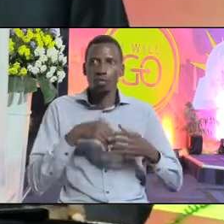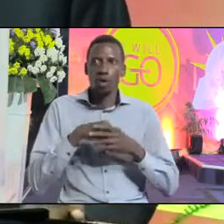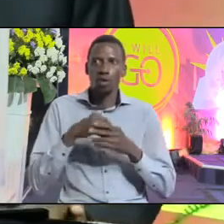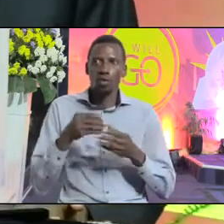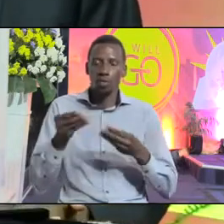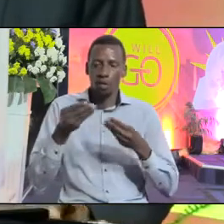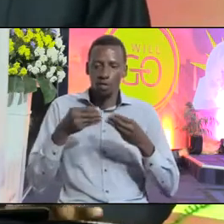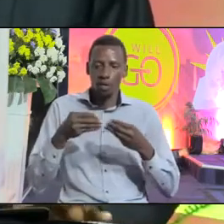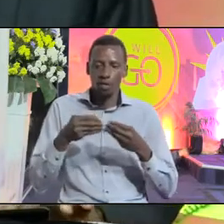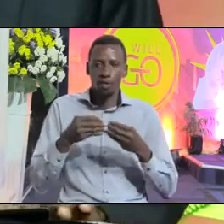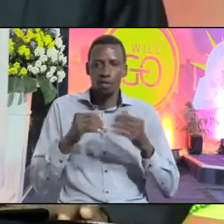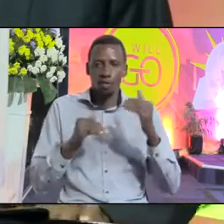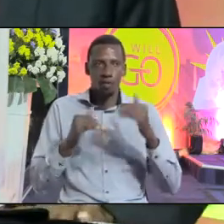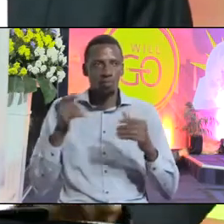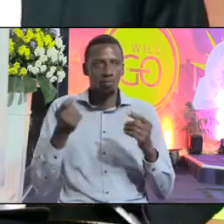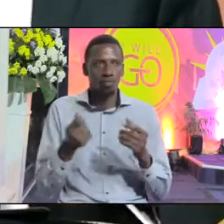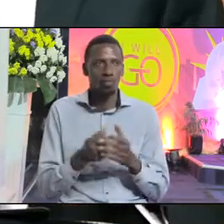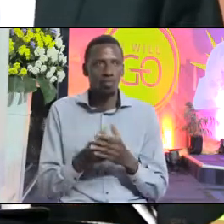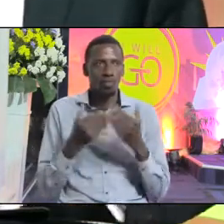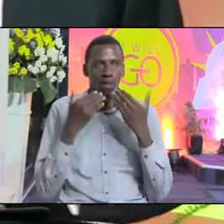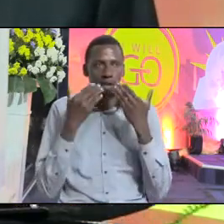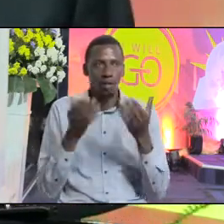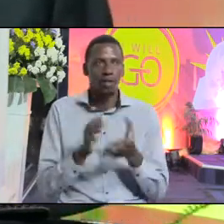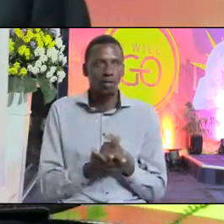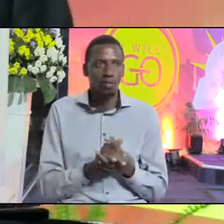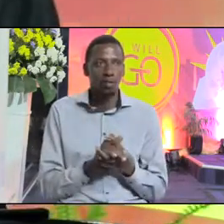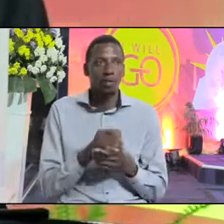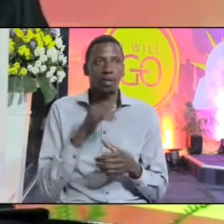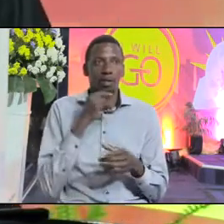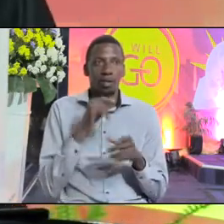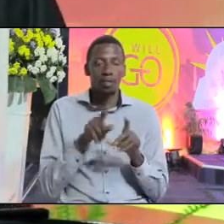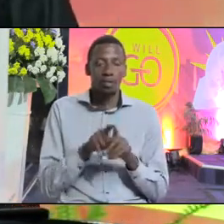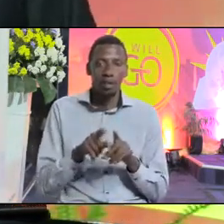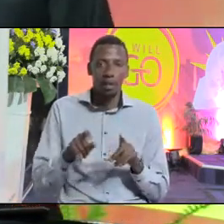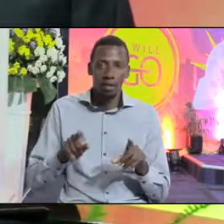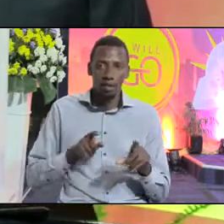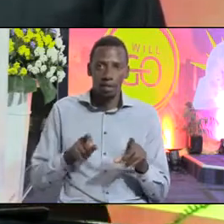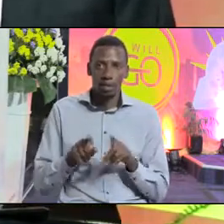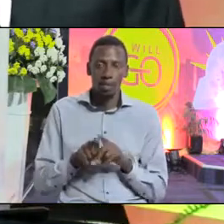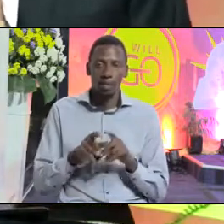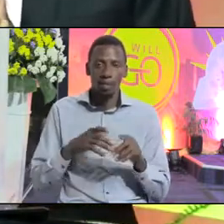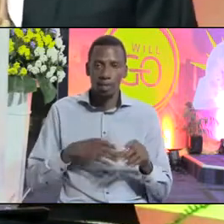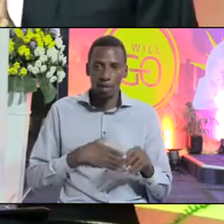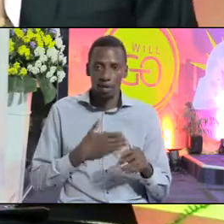Thank you. My brothers and sisters in this encampment,